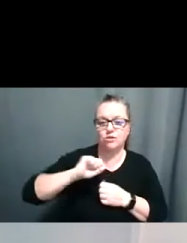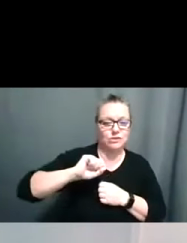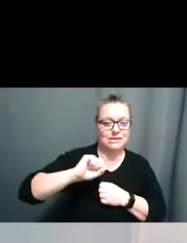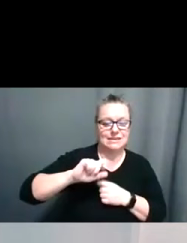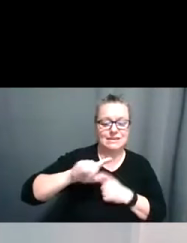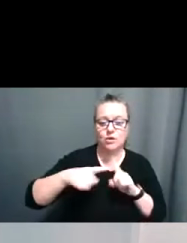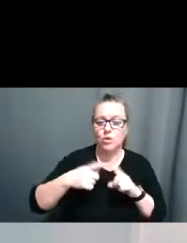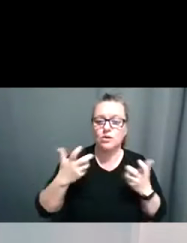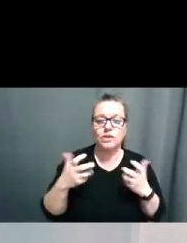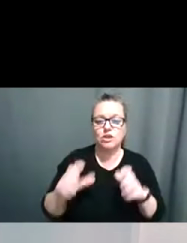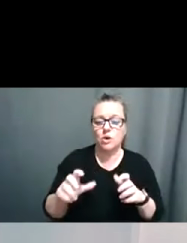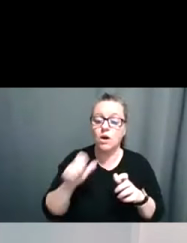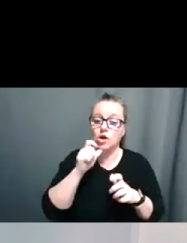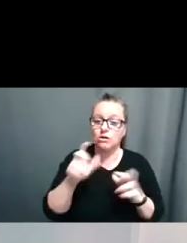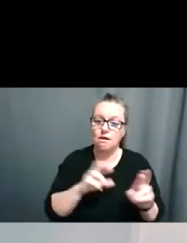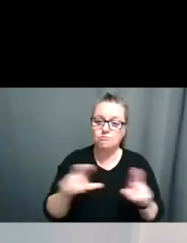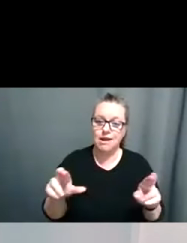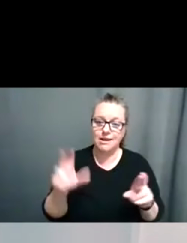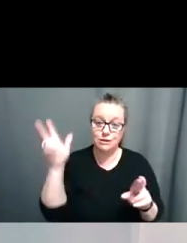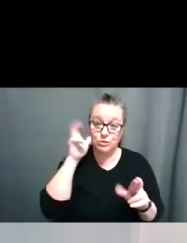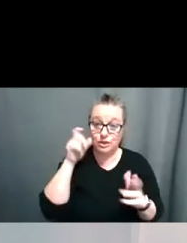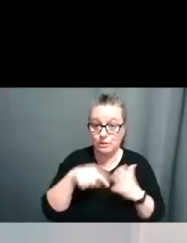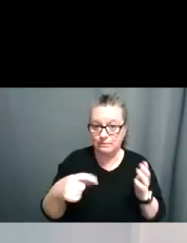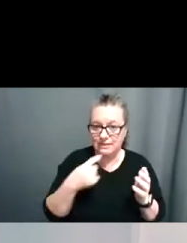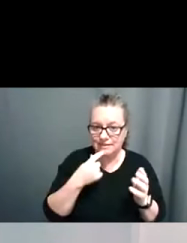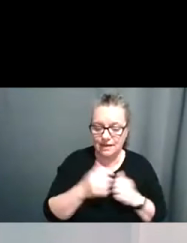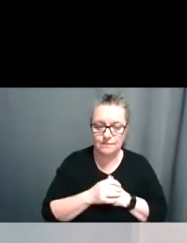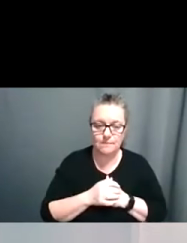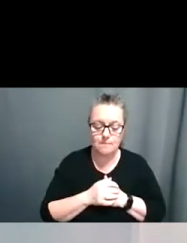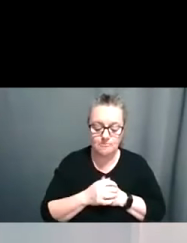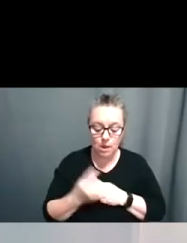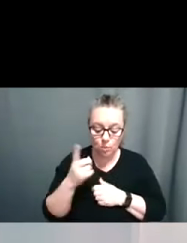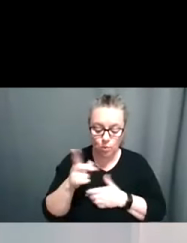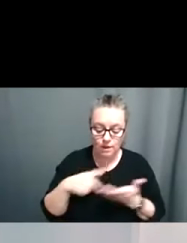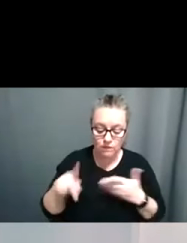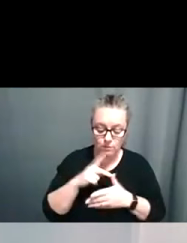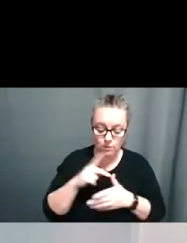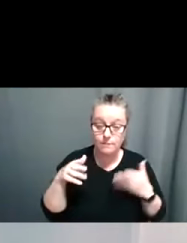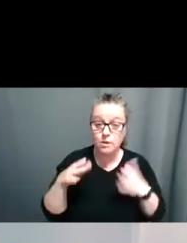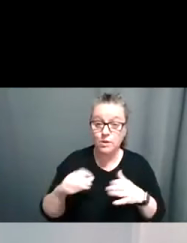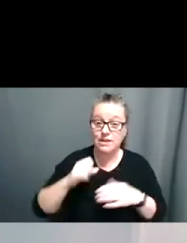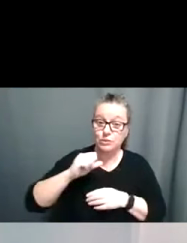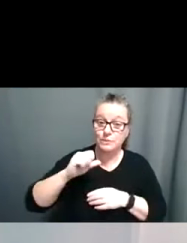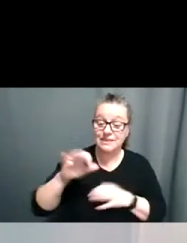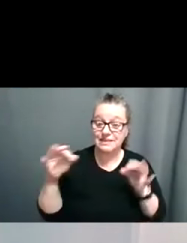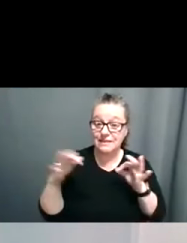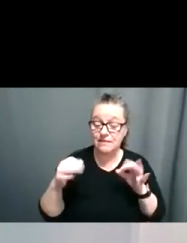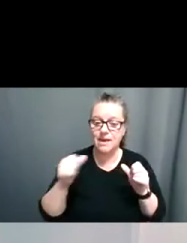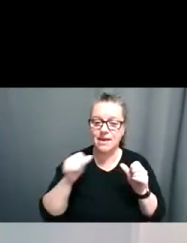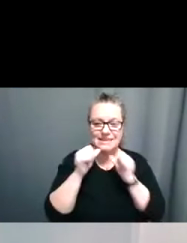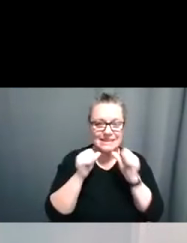want or aren't prepared to hear what's being said. One of the primary ways we resist feedback is by denying the fact